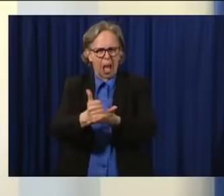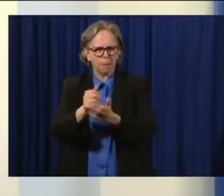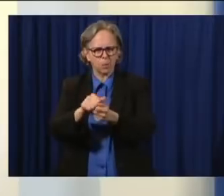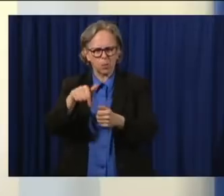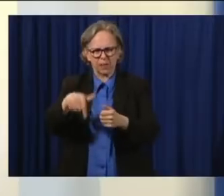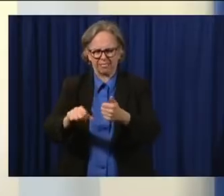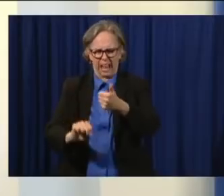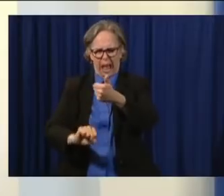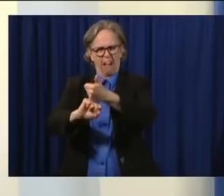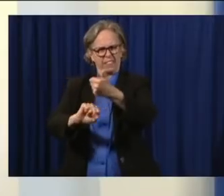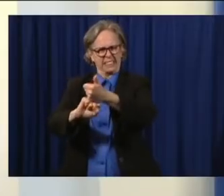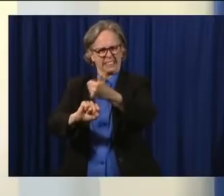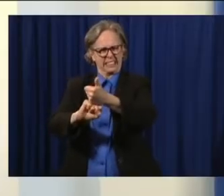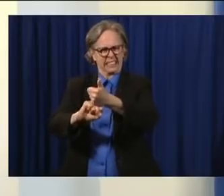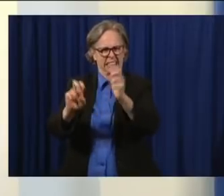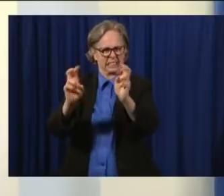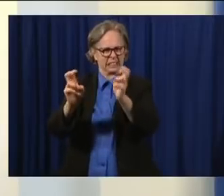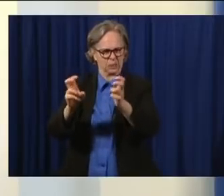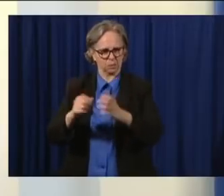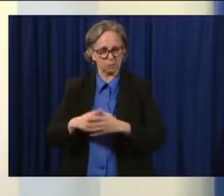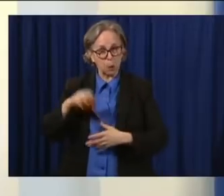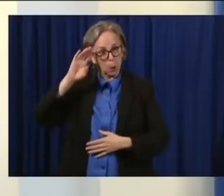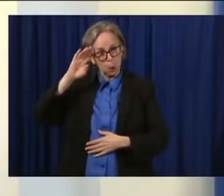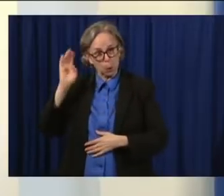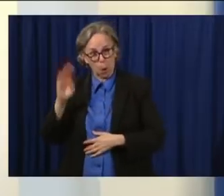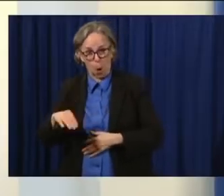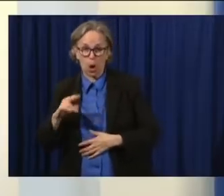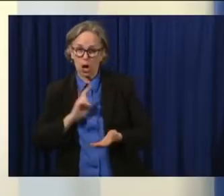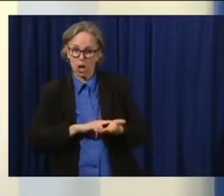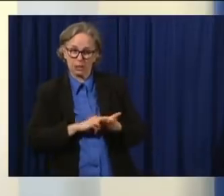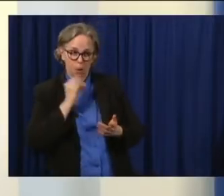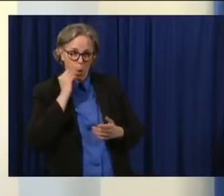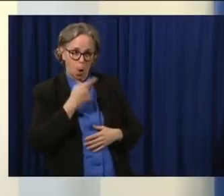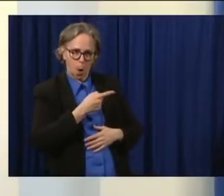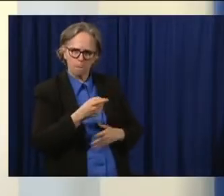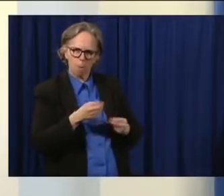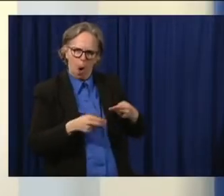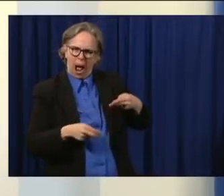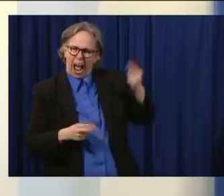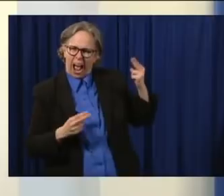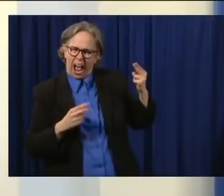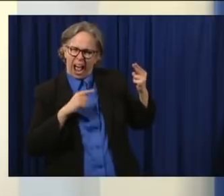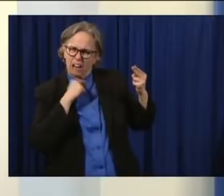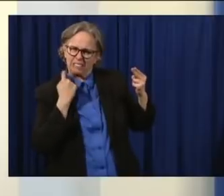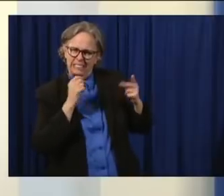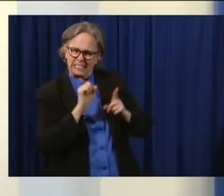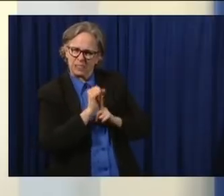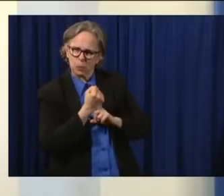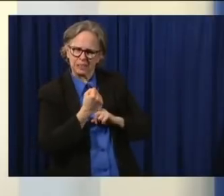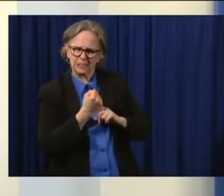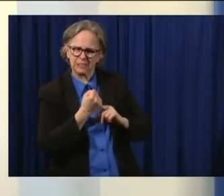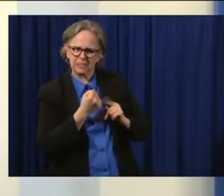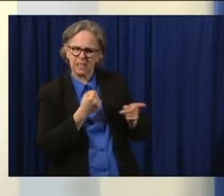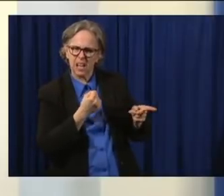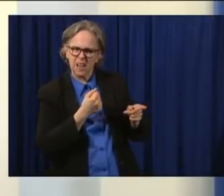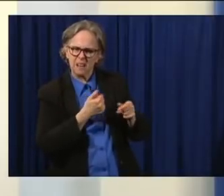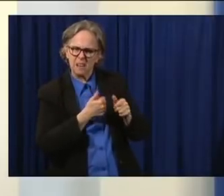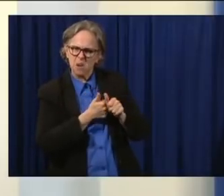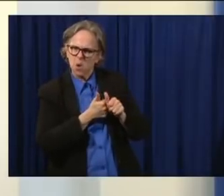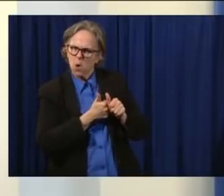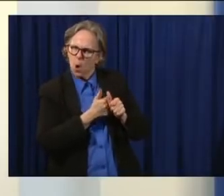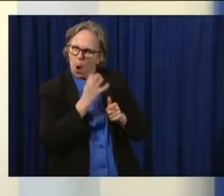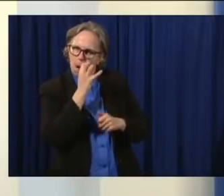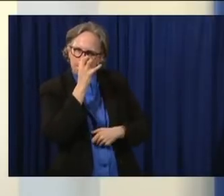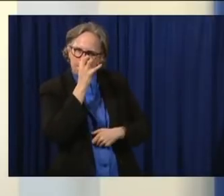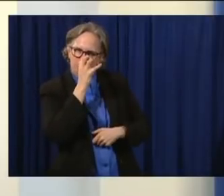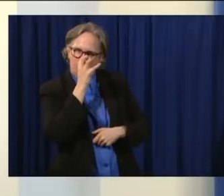know, in nursing homes, it's been a much higher risk situation, and nursing homes are following policies and trying to deal with that. And that's another